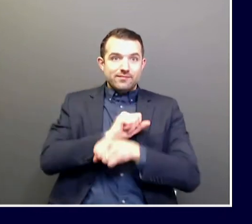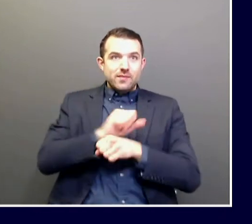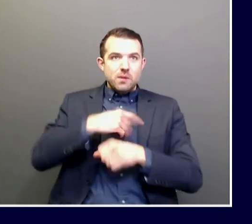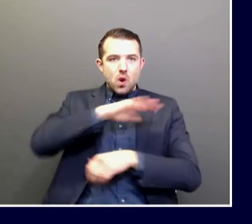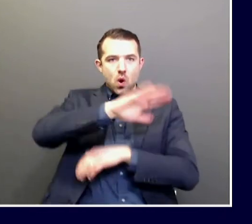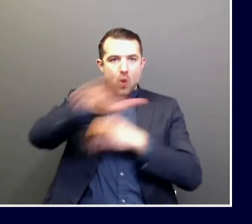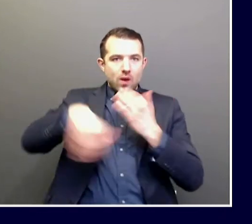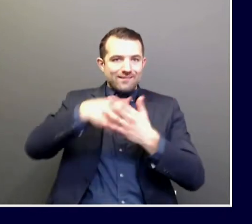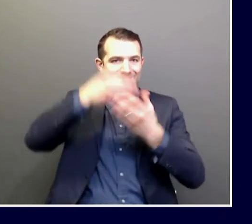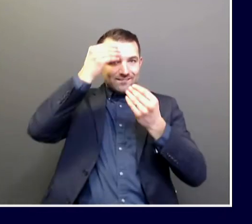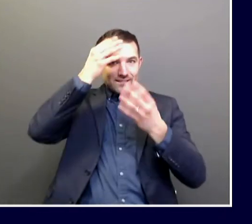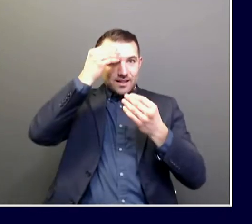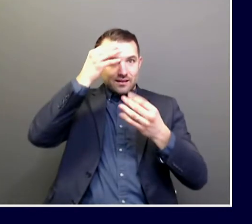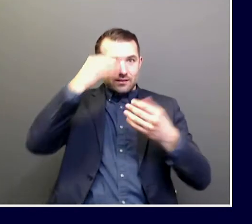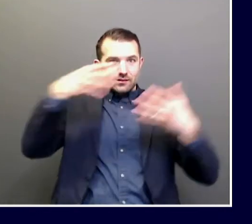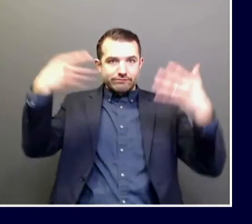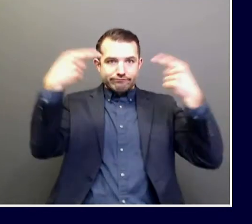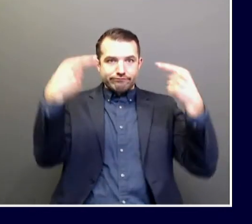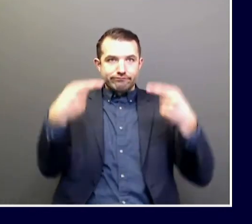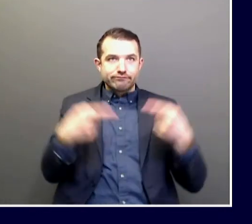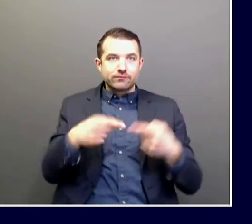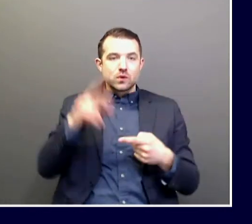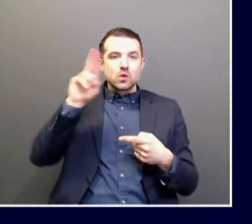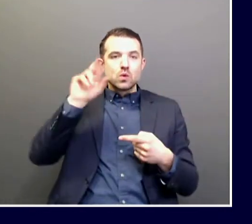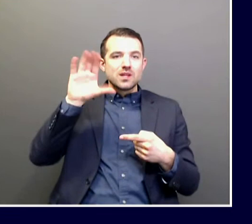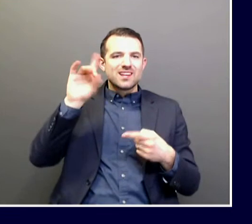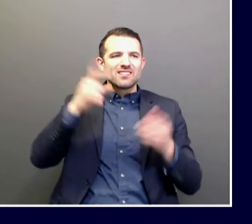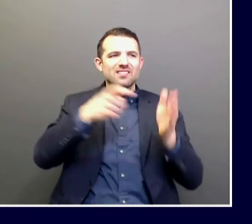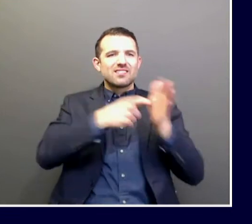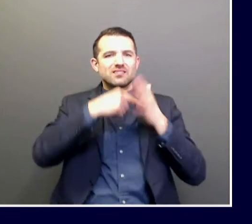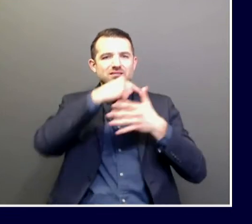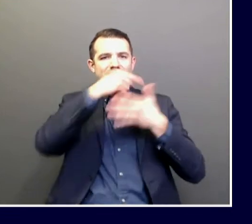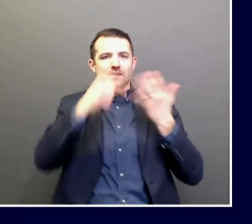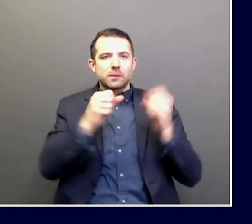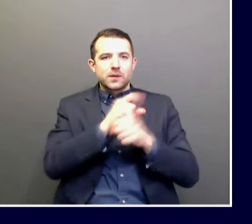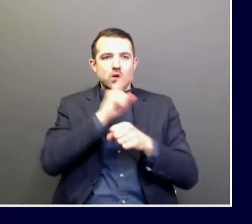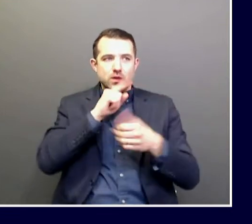CDC requires states to have before we turn it into a case.